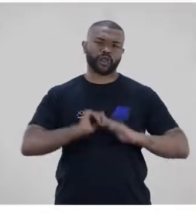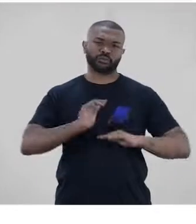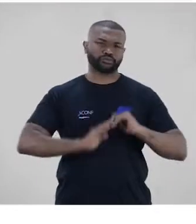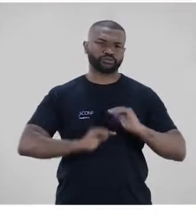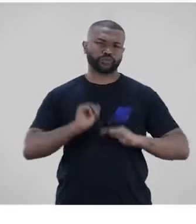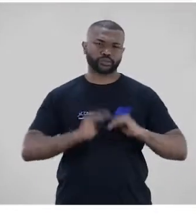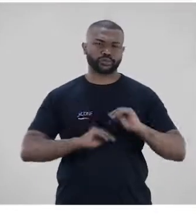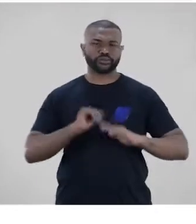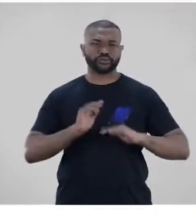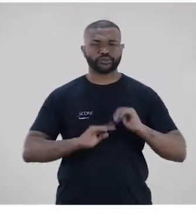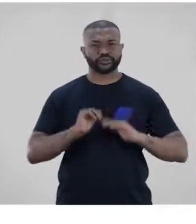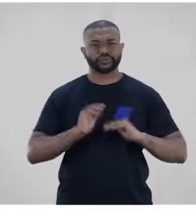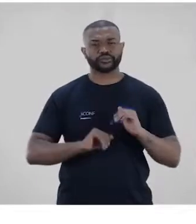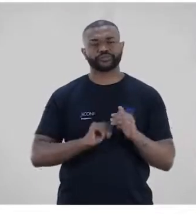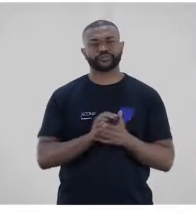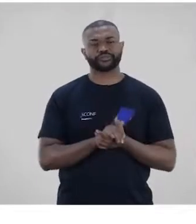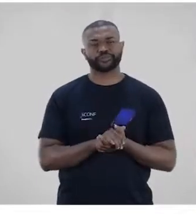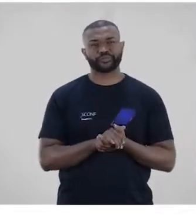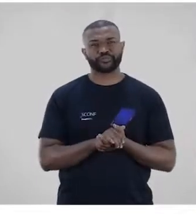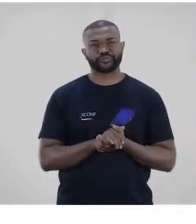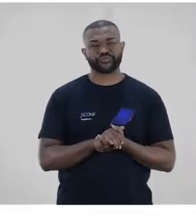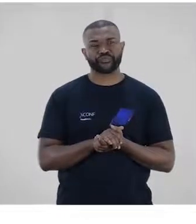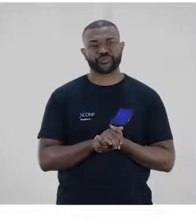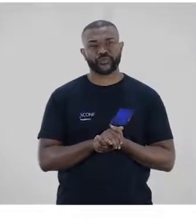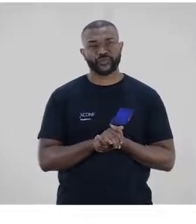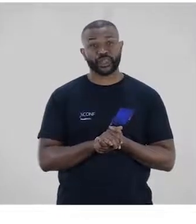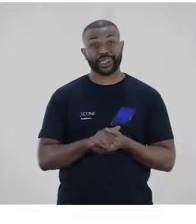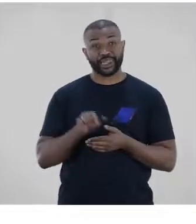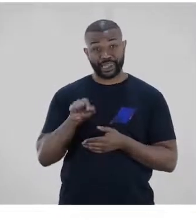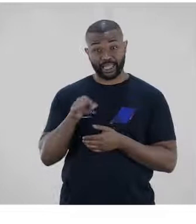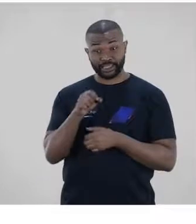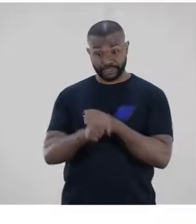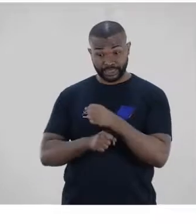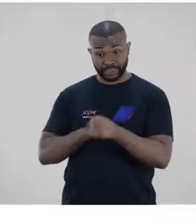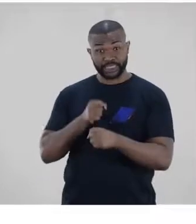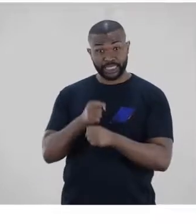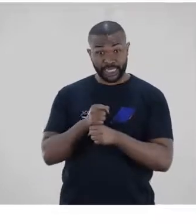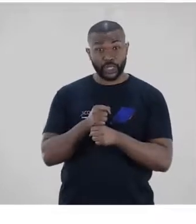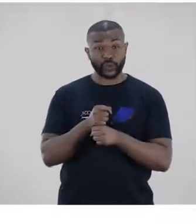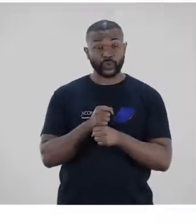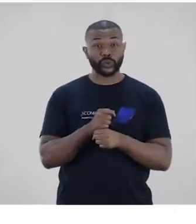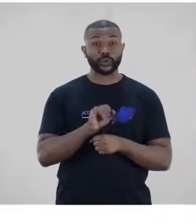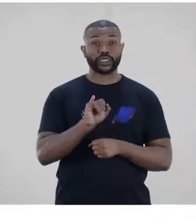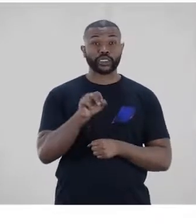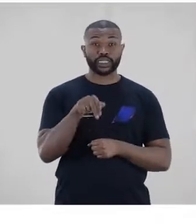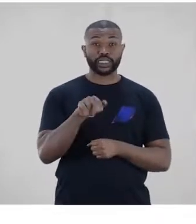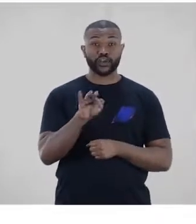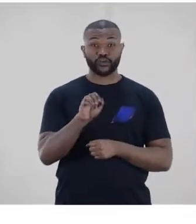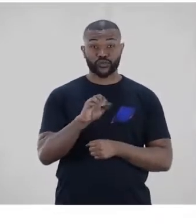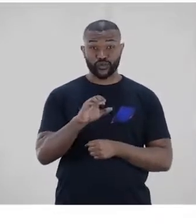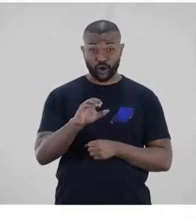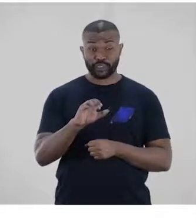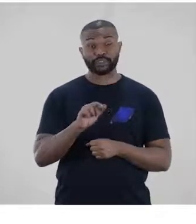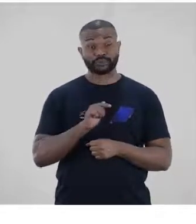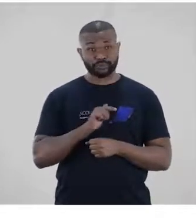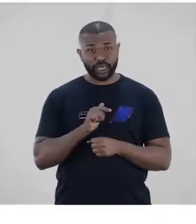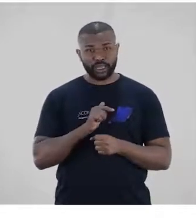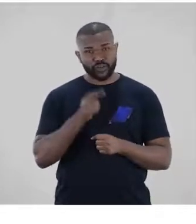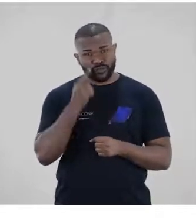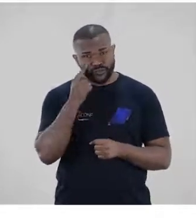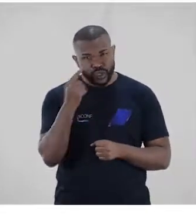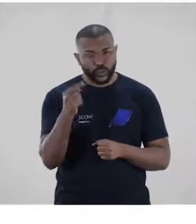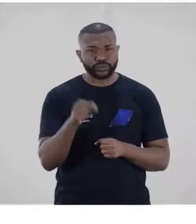This year, I think InfoQ recognized data mesh as on the innovation or adoption curve and